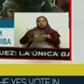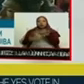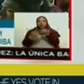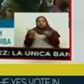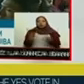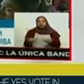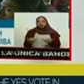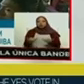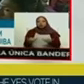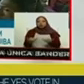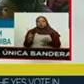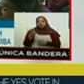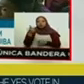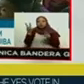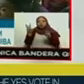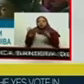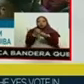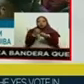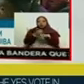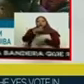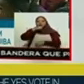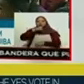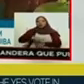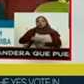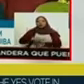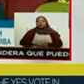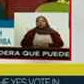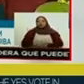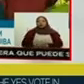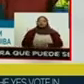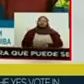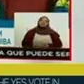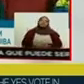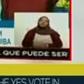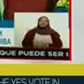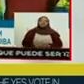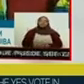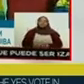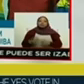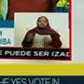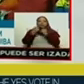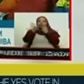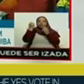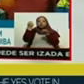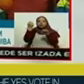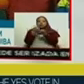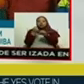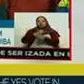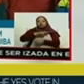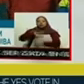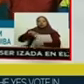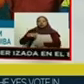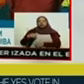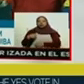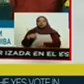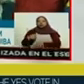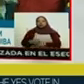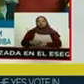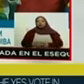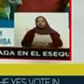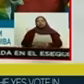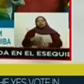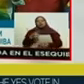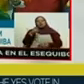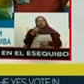and propaganda seeking to justify more invasions and occupations of Latin America, as if